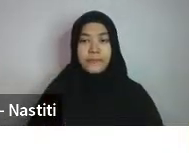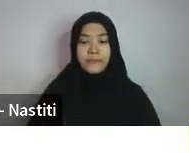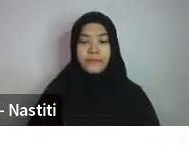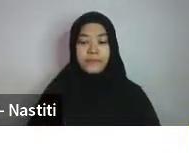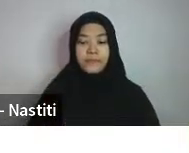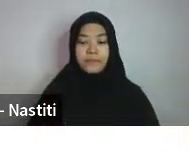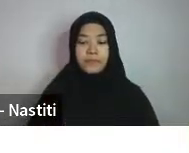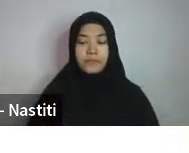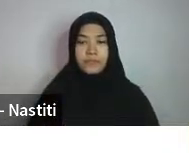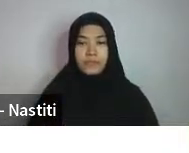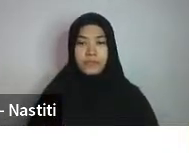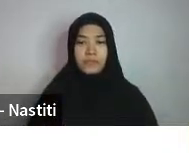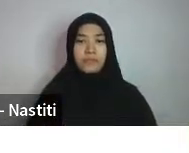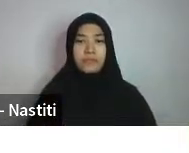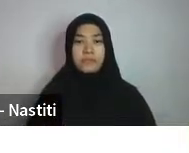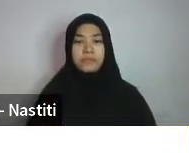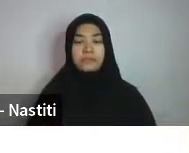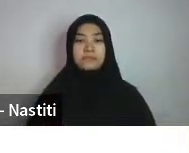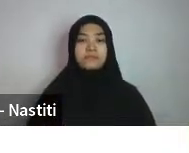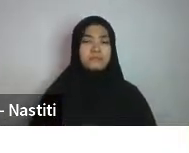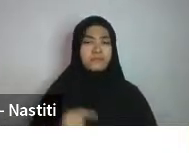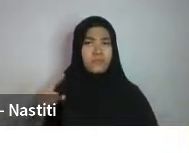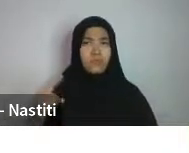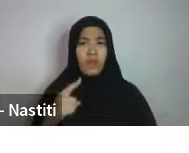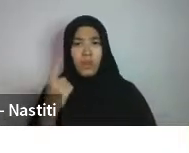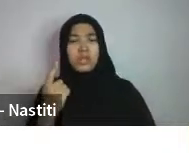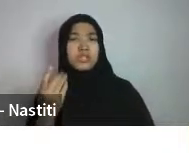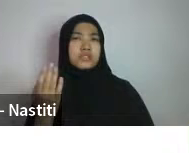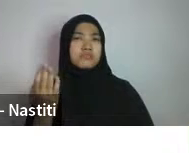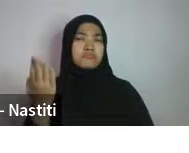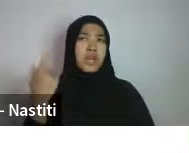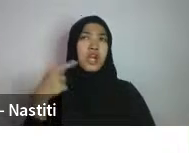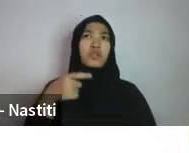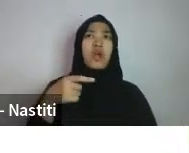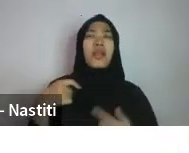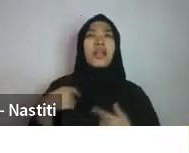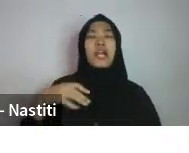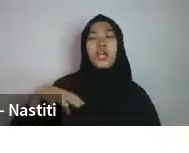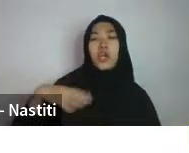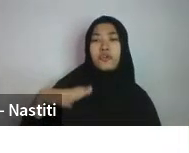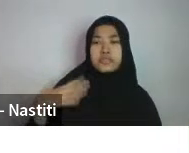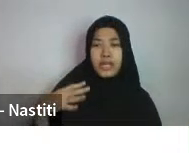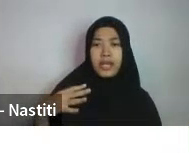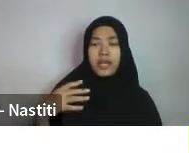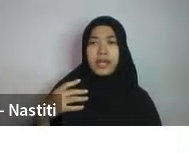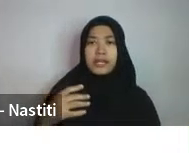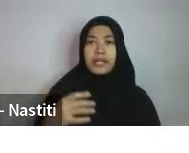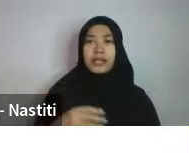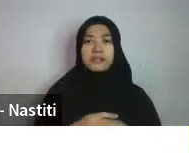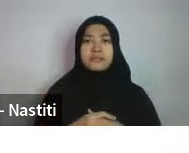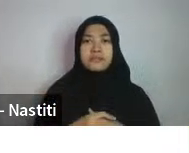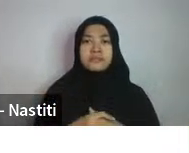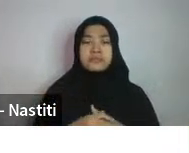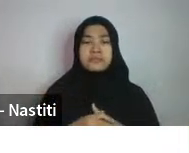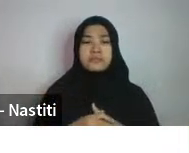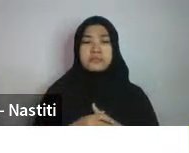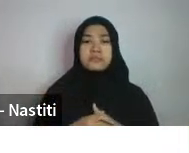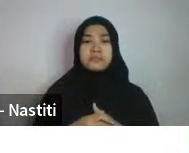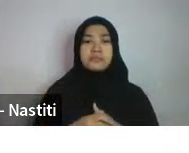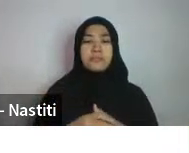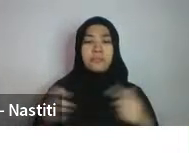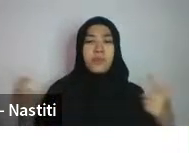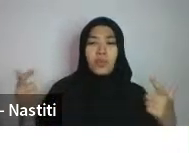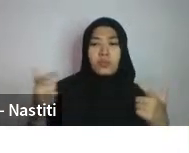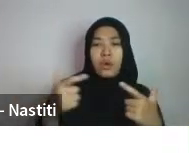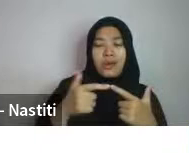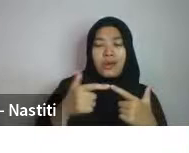nursing and medicine and found that in Australia, there's a very small amount of curricular content related to autism and intellectual